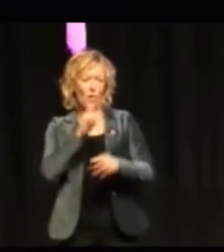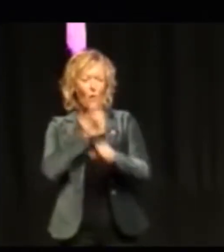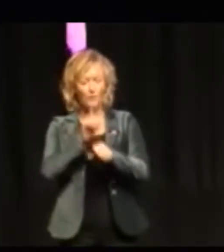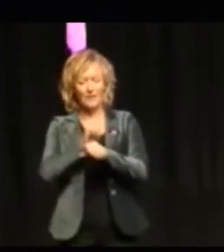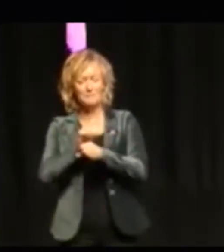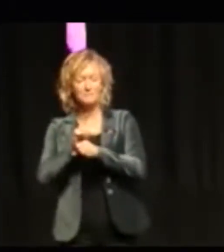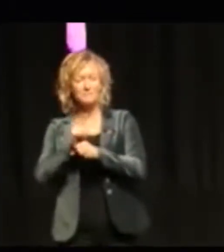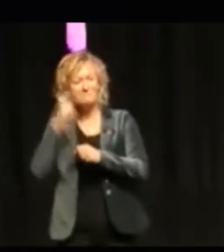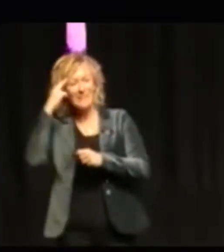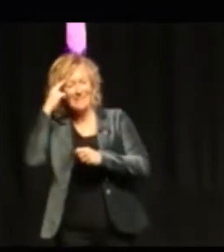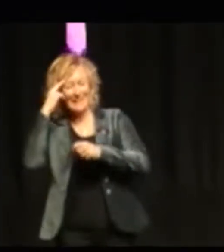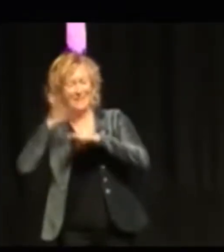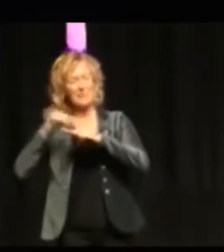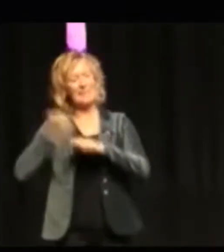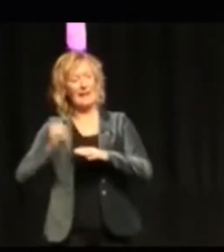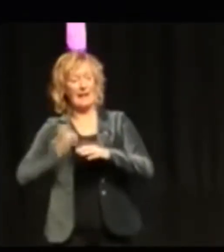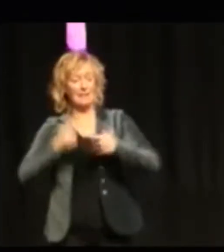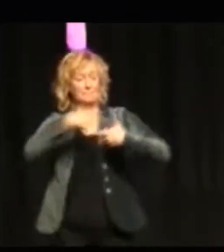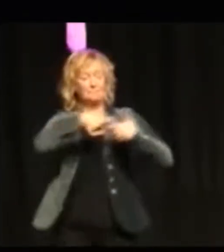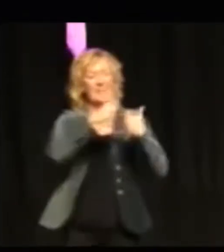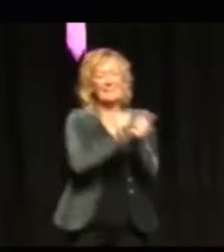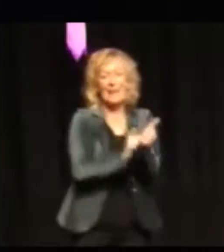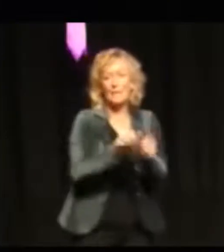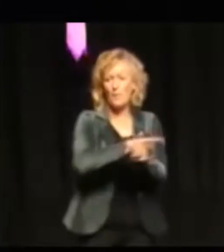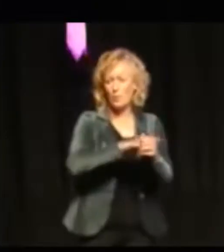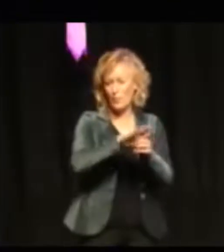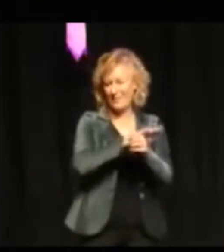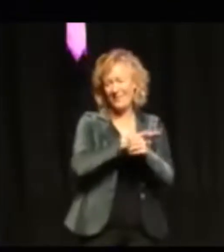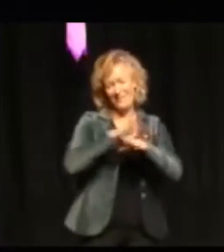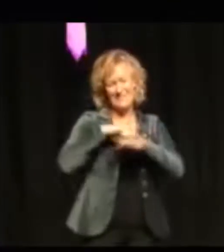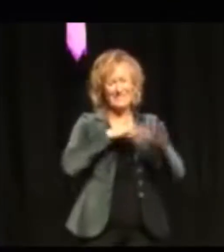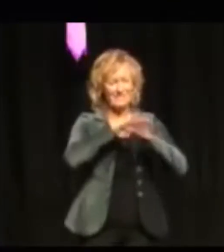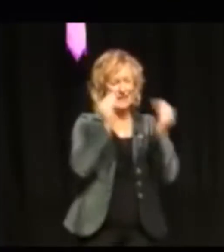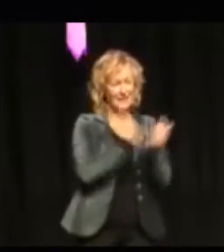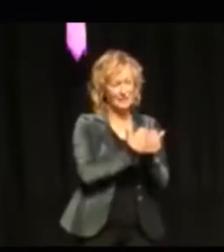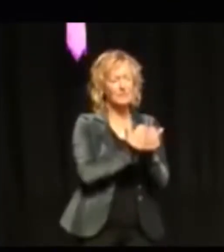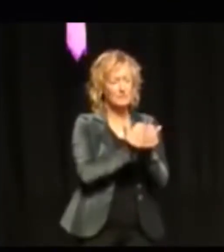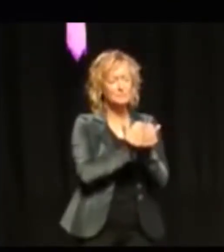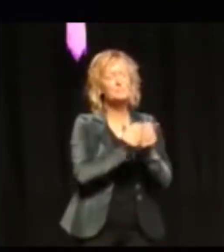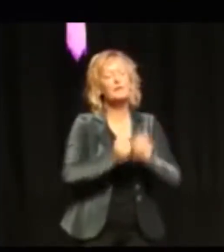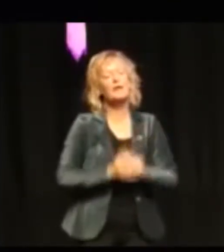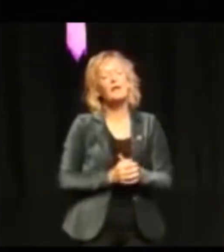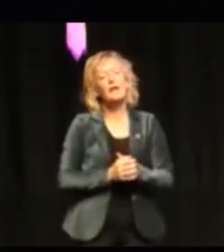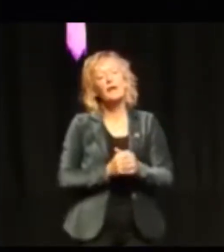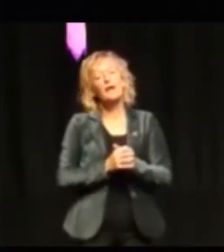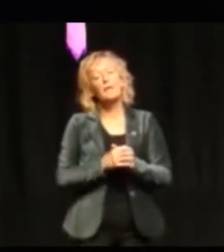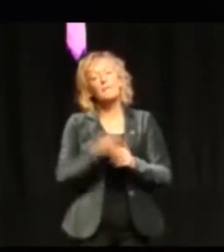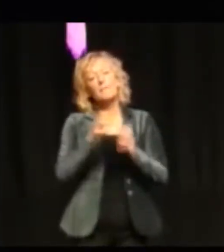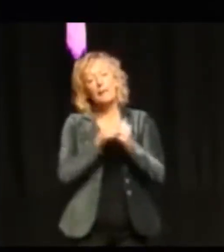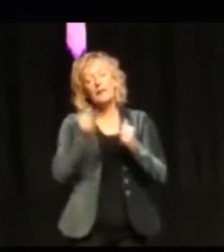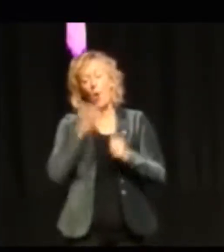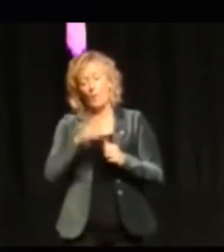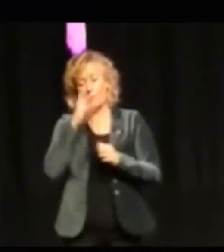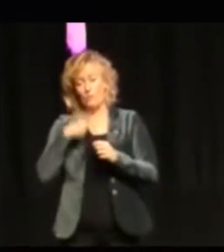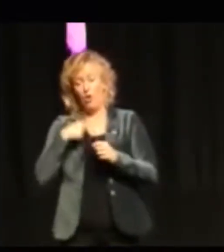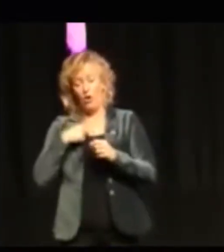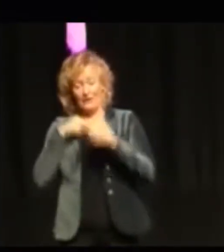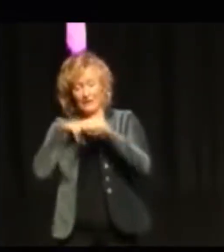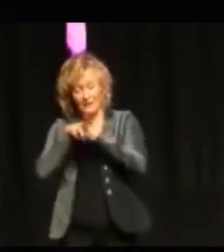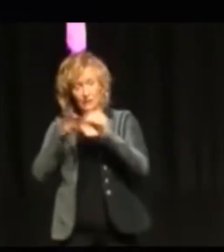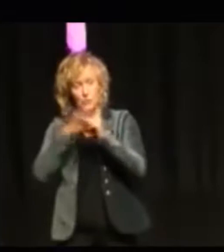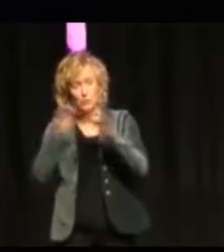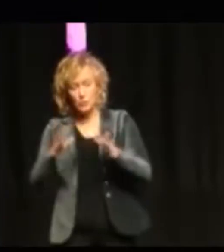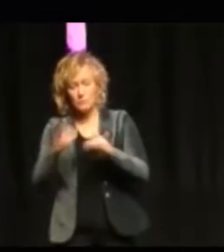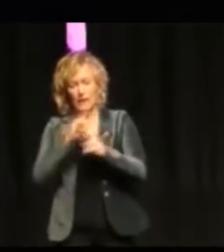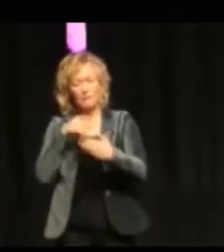call accessibility in the Western world, I think, which has to do with disability access. Because again, if I get to the hospital and